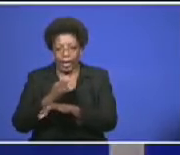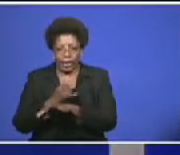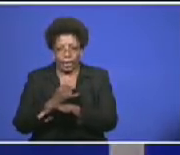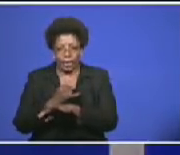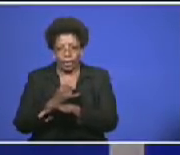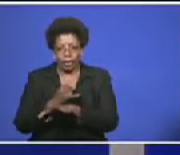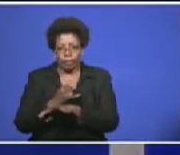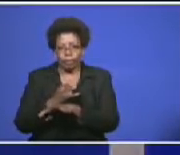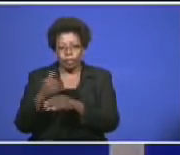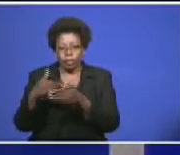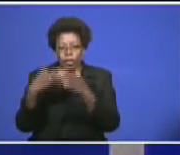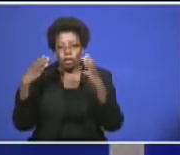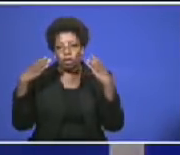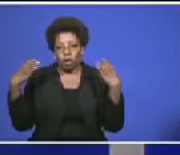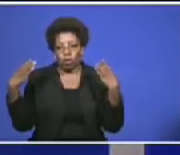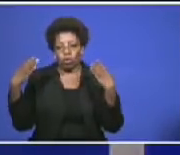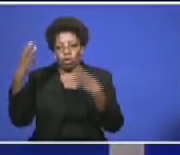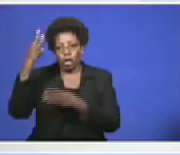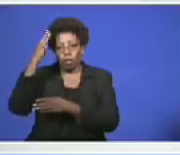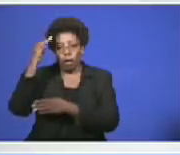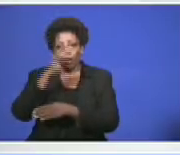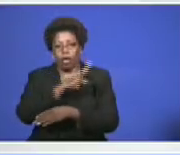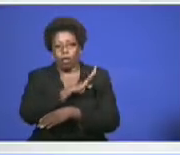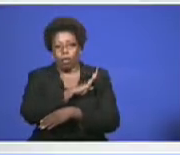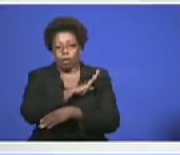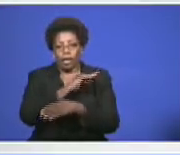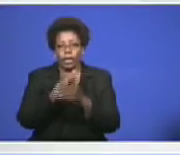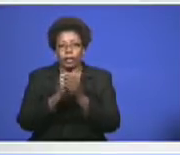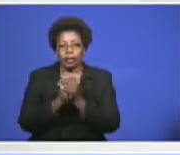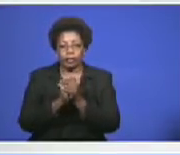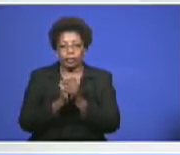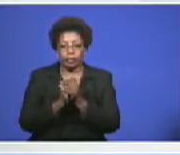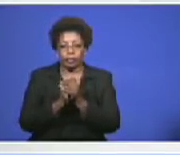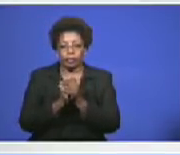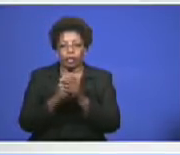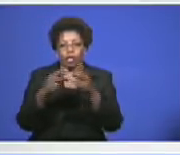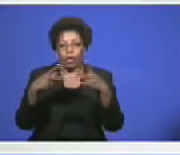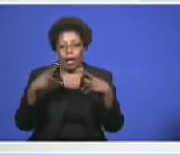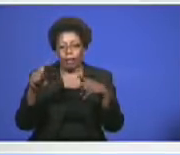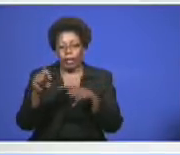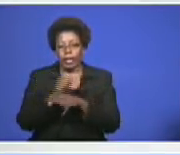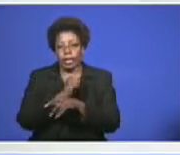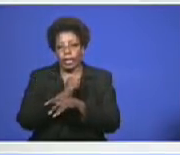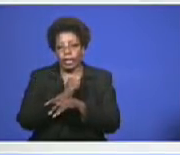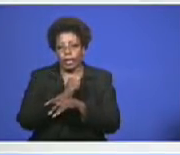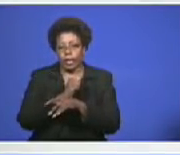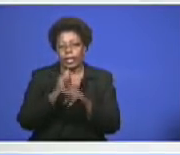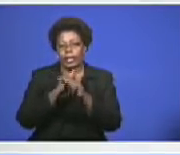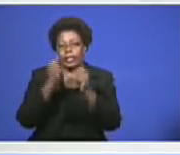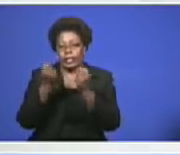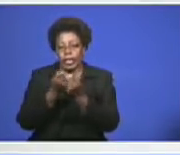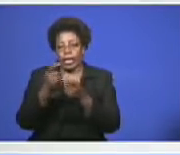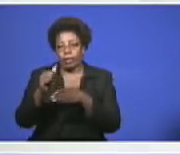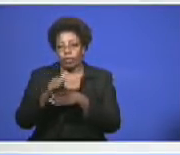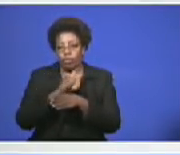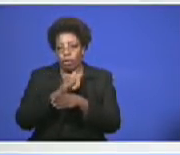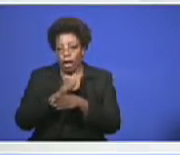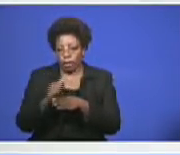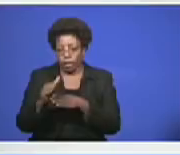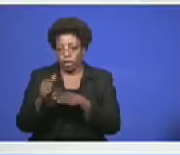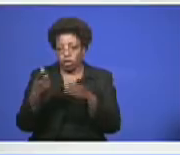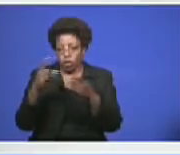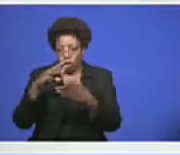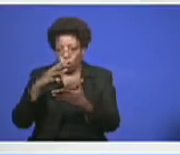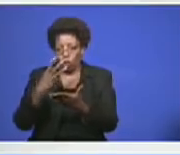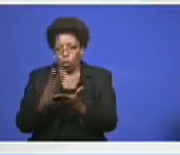from head coach Mario Boleg. We have had three practices thus far. Practice is going well. All of the